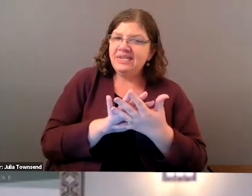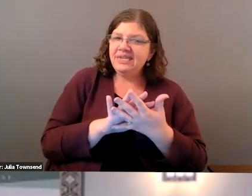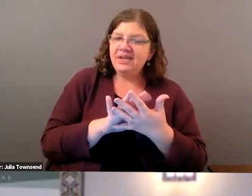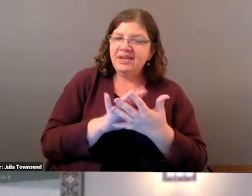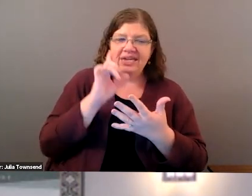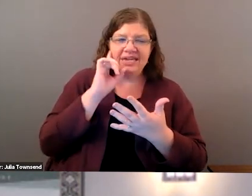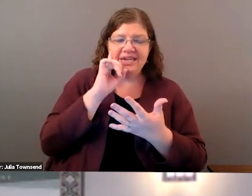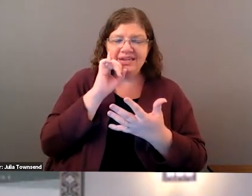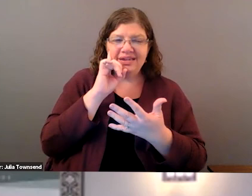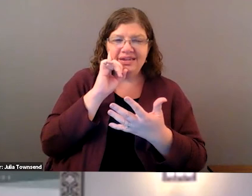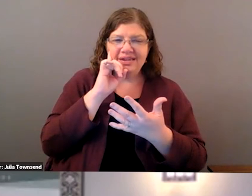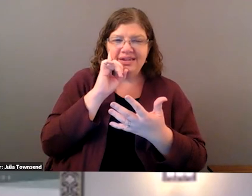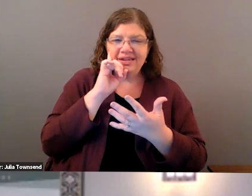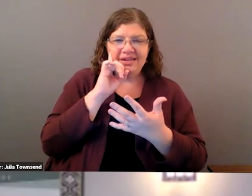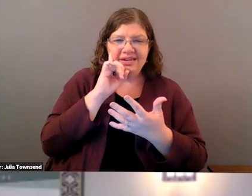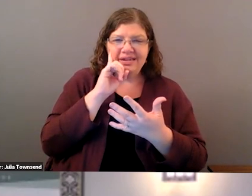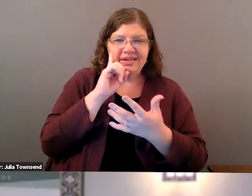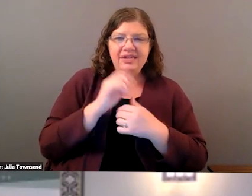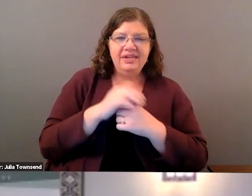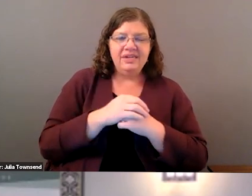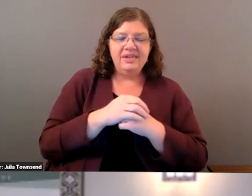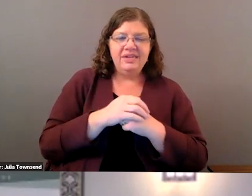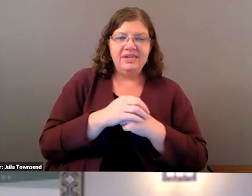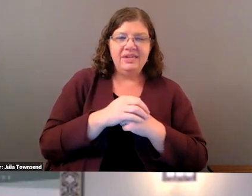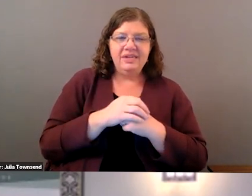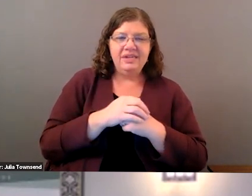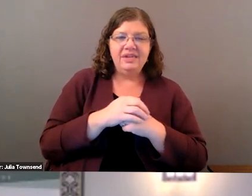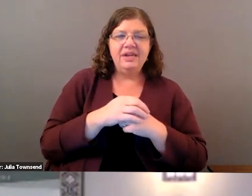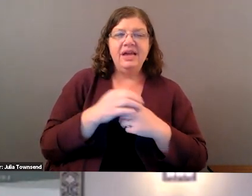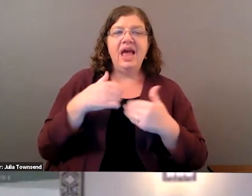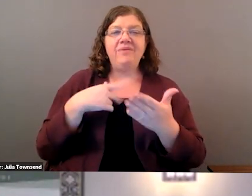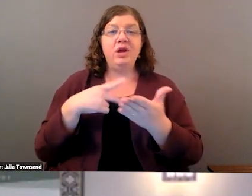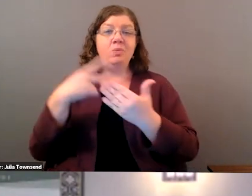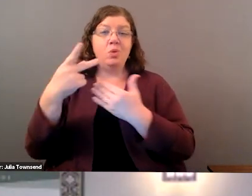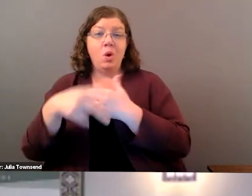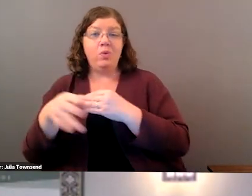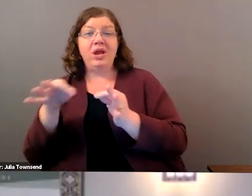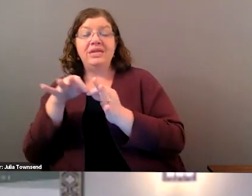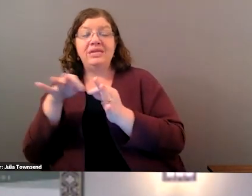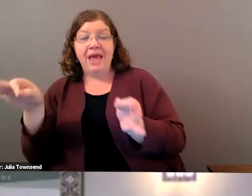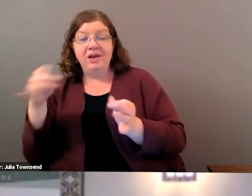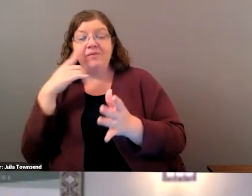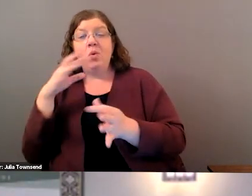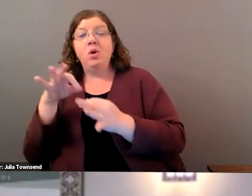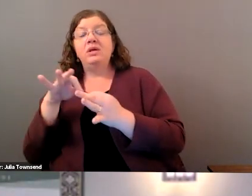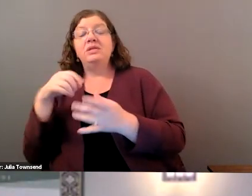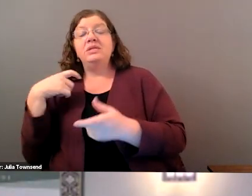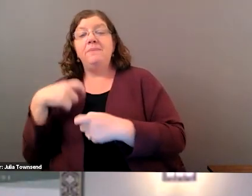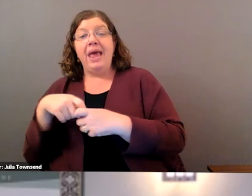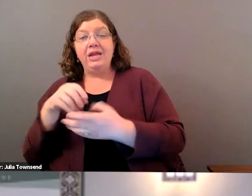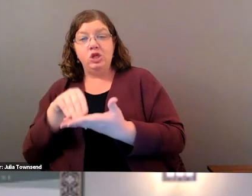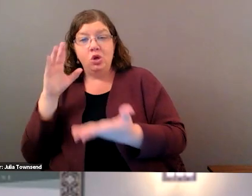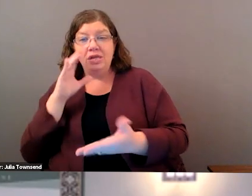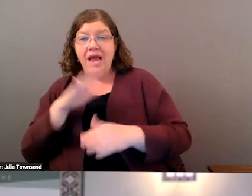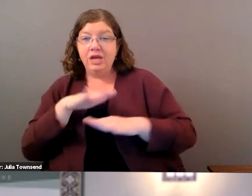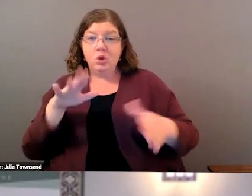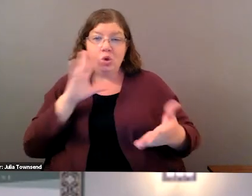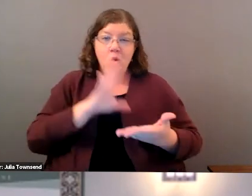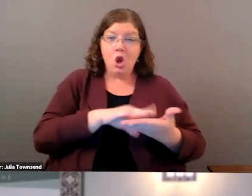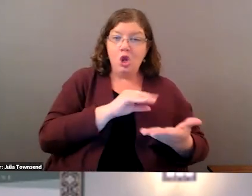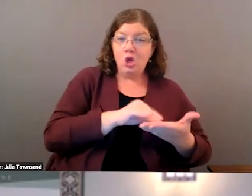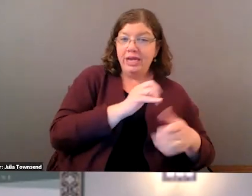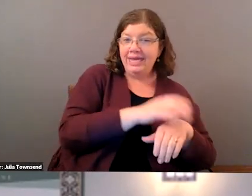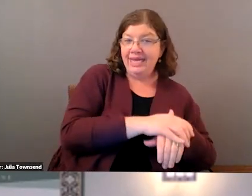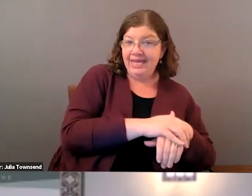native language. Programs in Spanish serve Spanish learners, not children that are learning English.